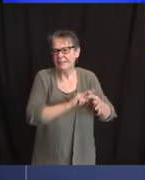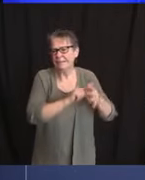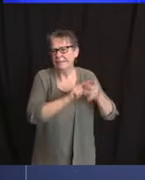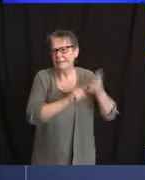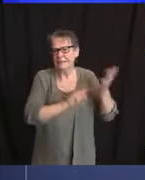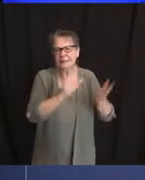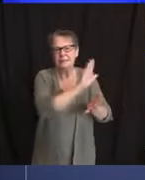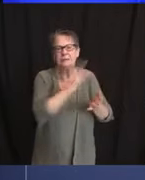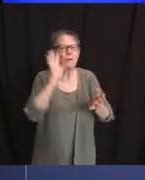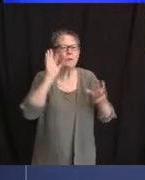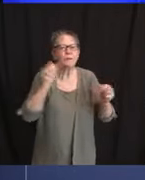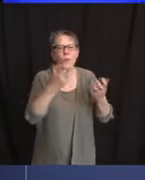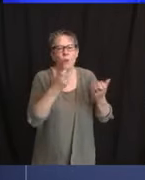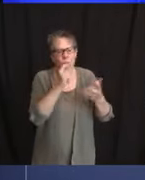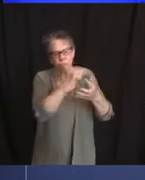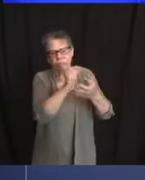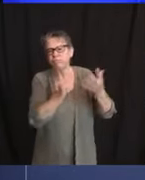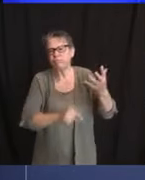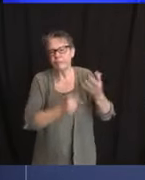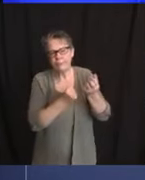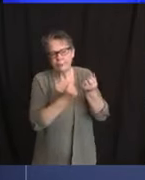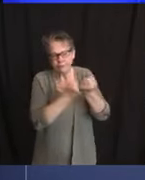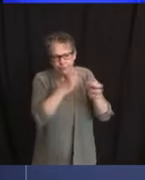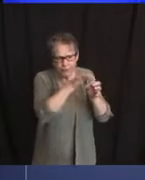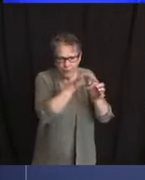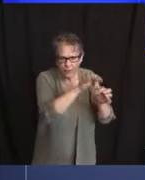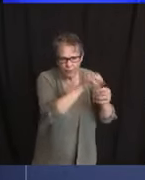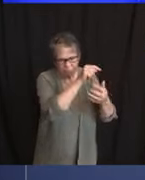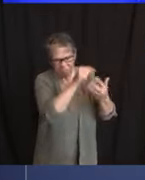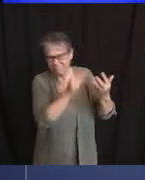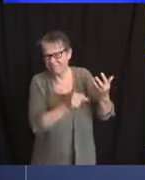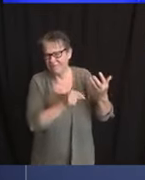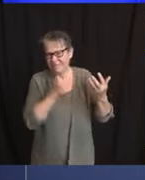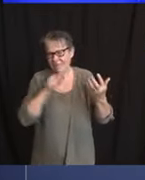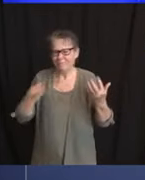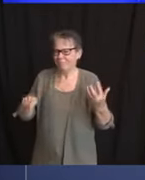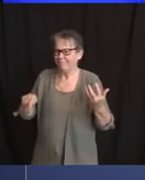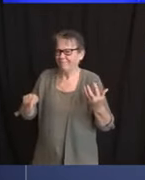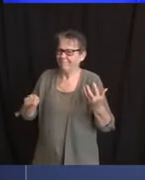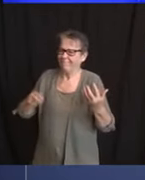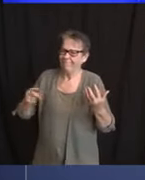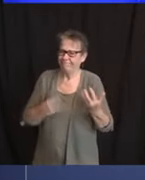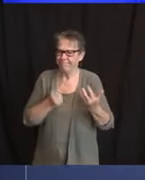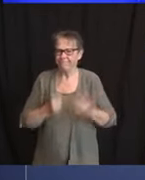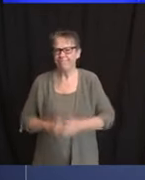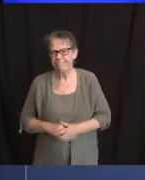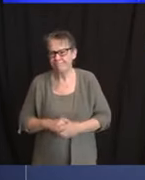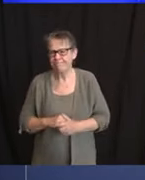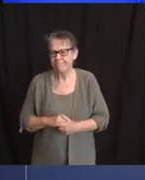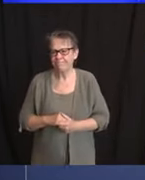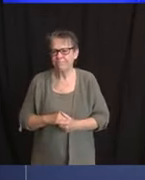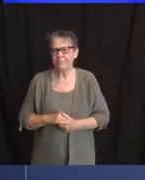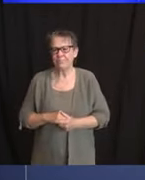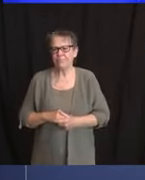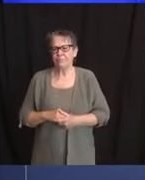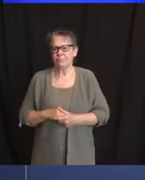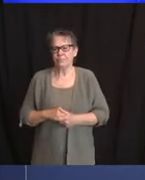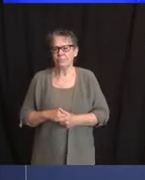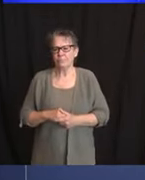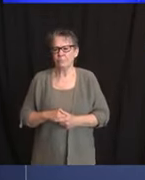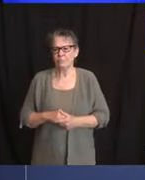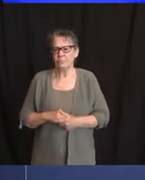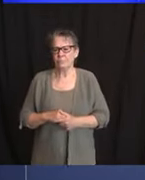my colleagues in Washington on a COVID-4 stimulus package that includes robust, flexible funding for